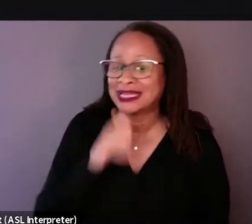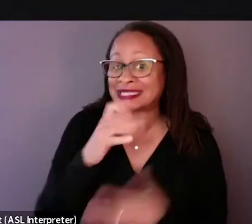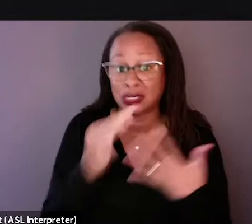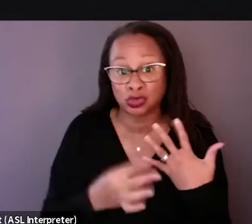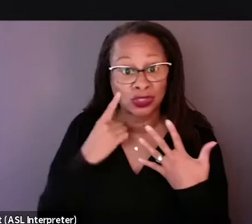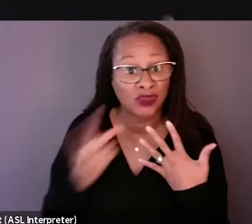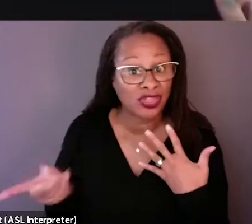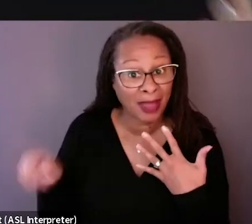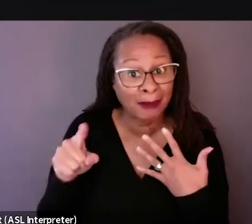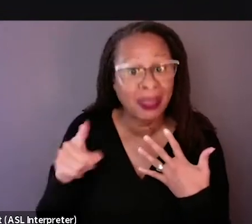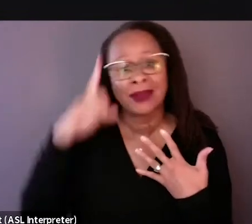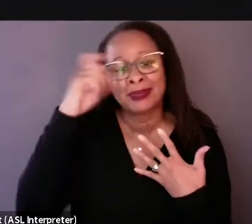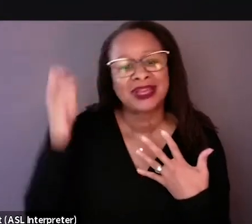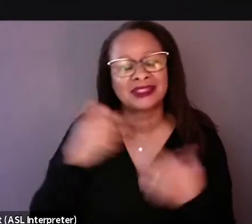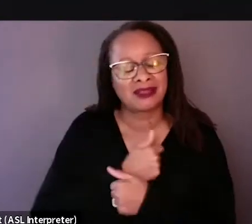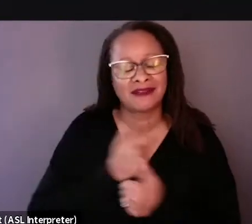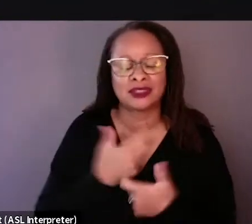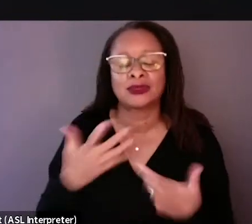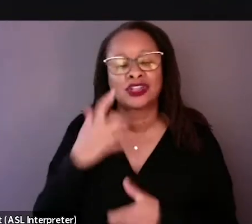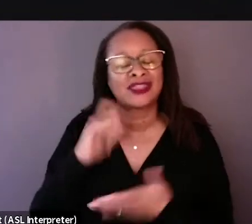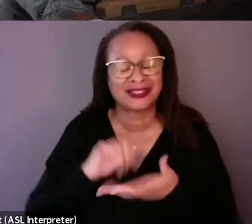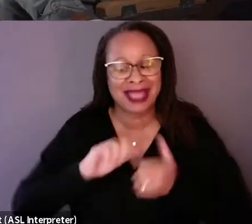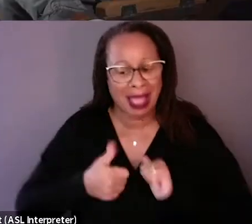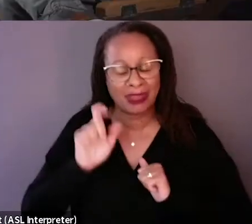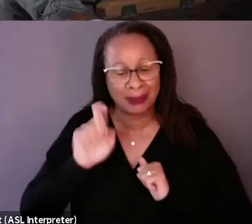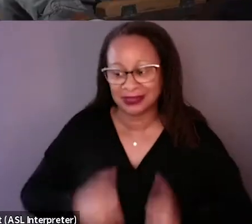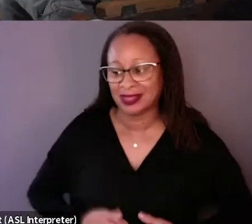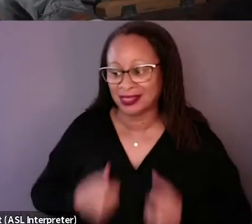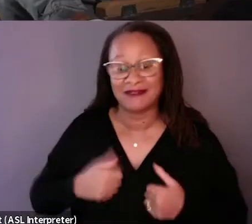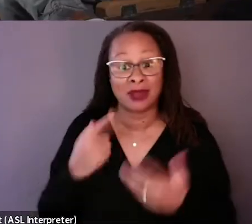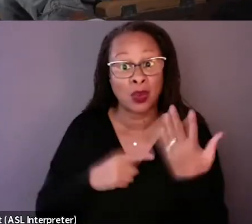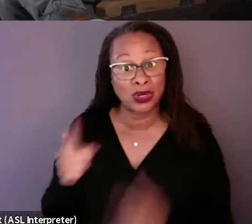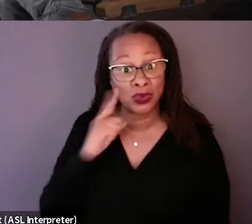them because they loved it so much. That's how they had to live. But what do you think?